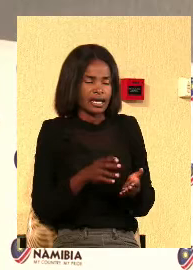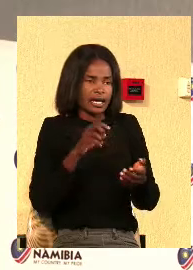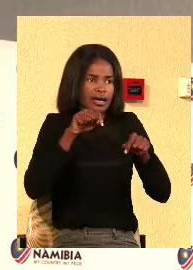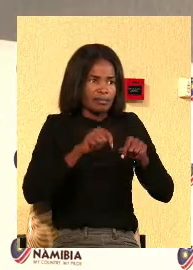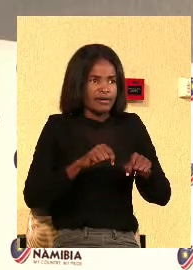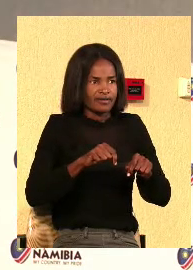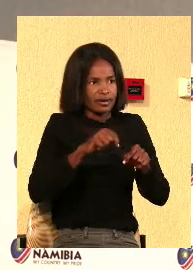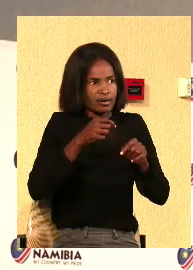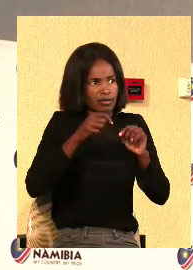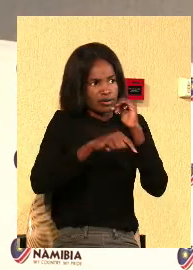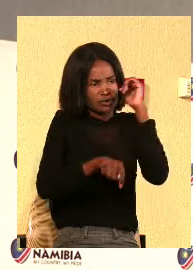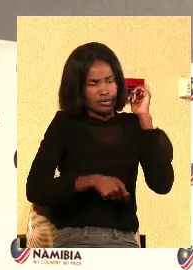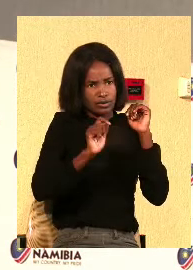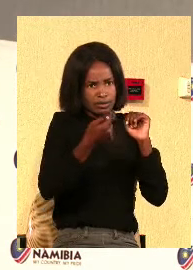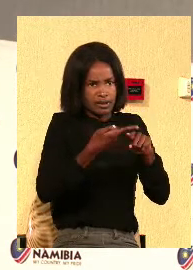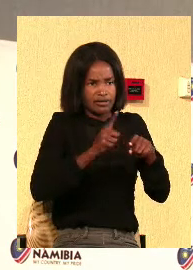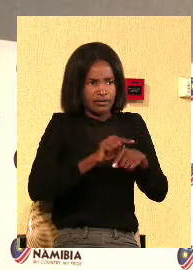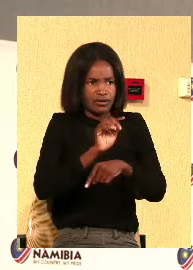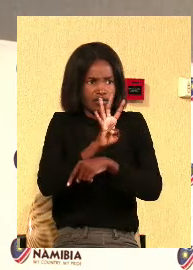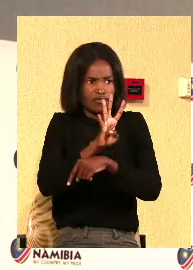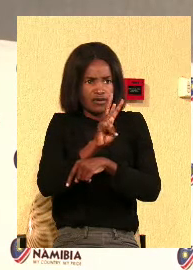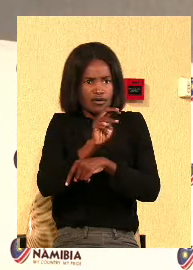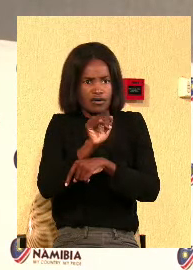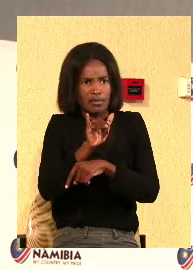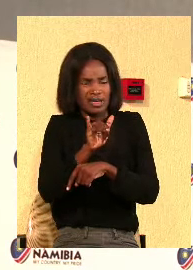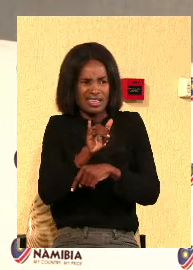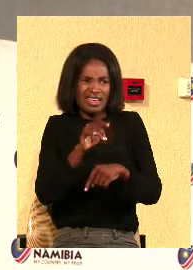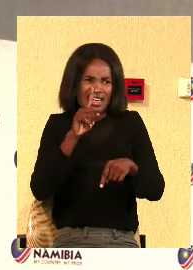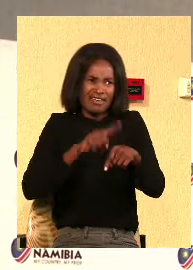spread to the community? Thank you.